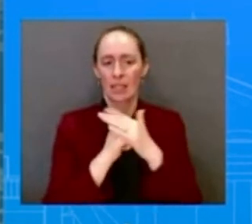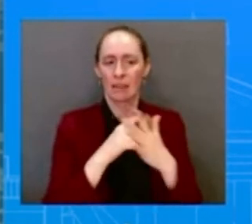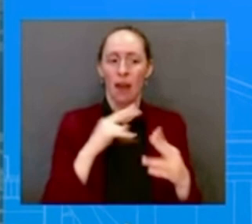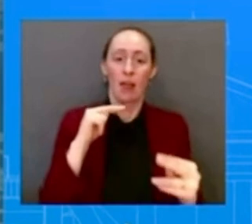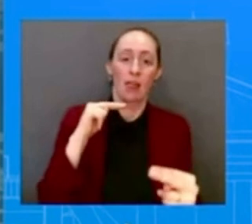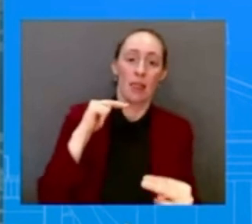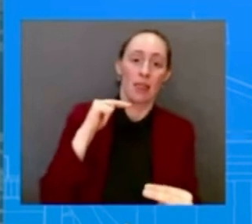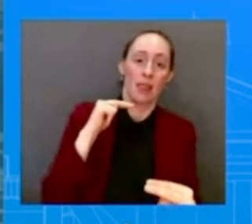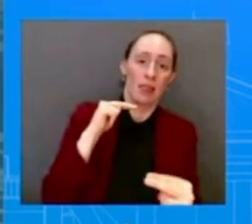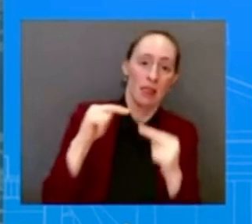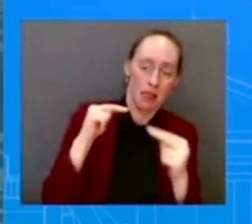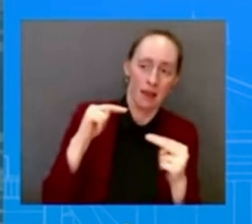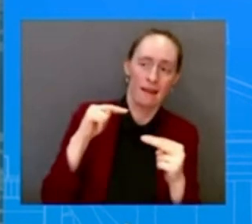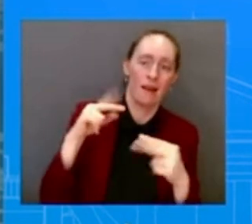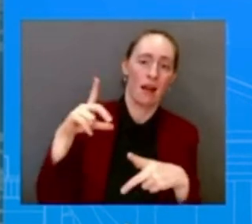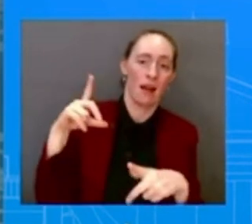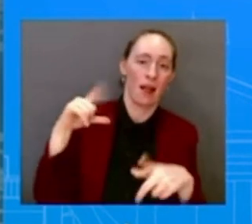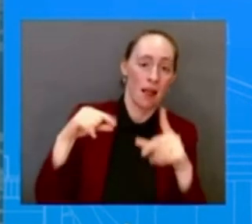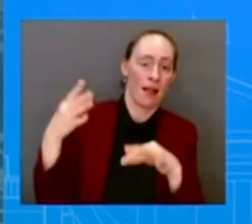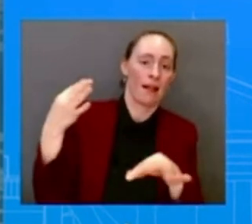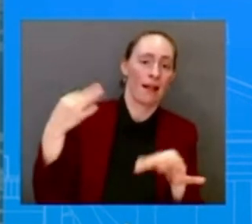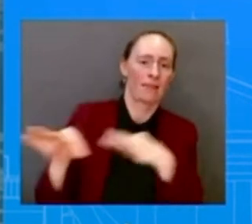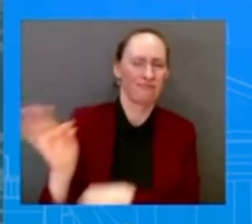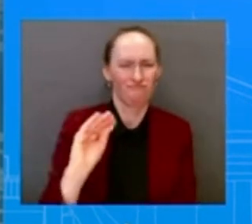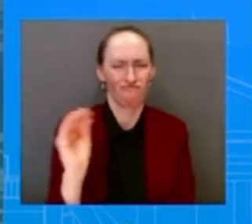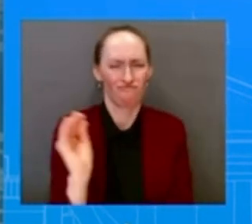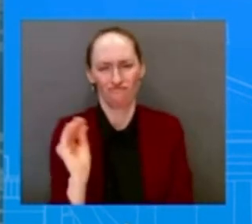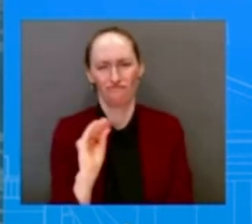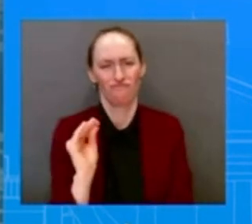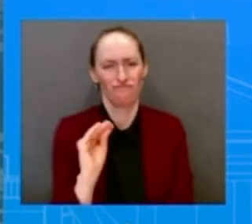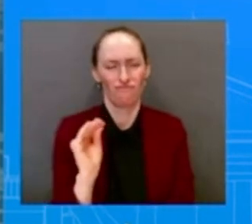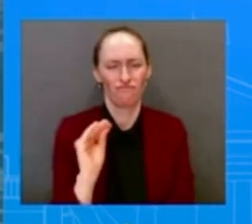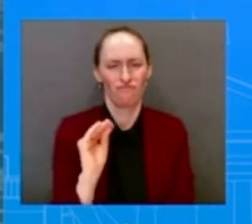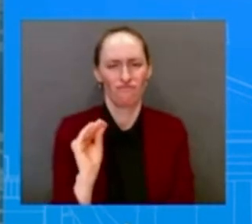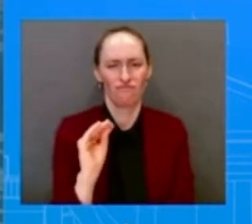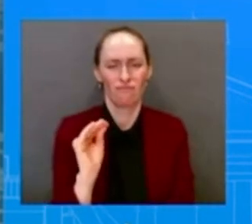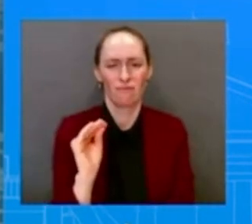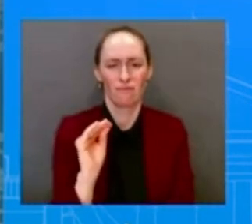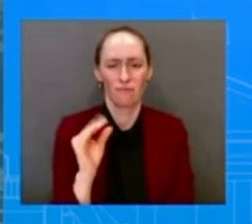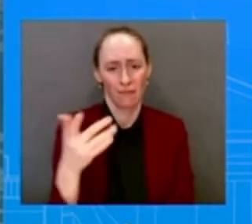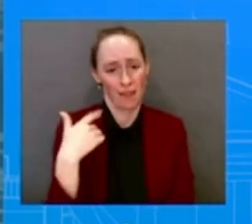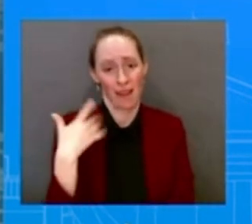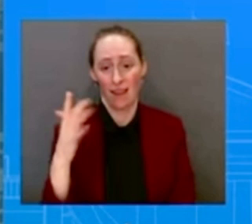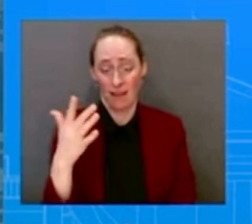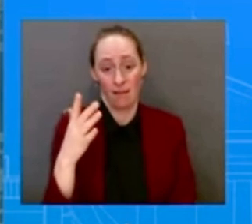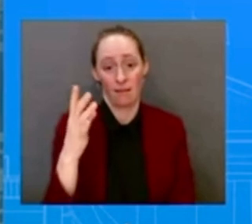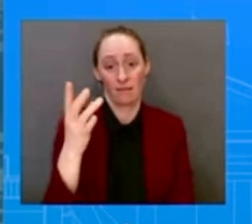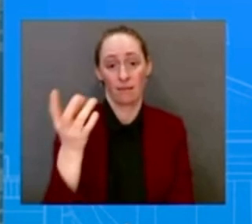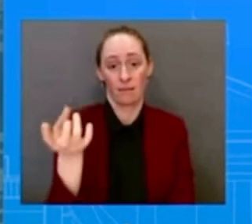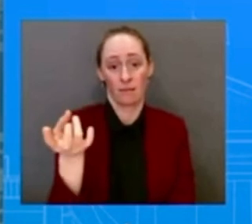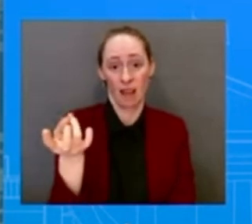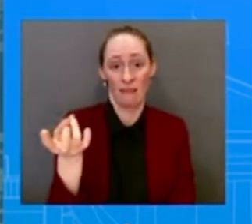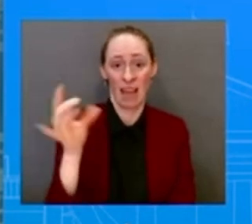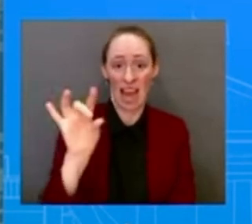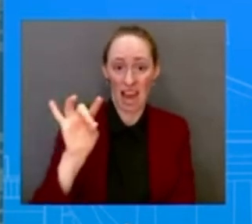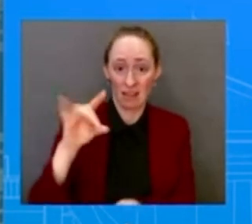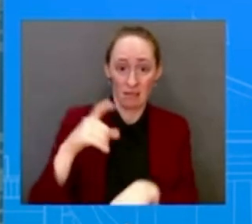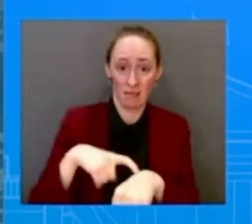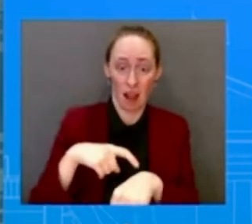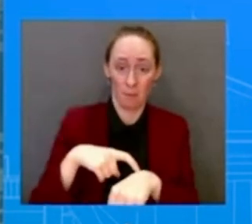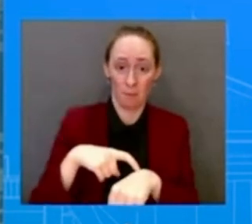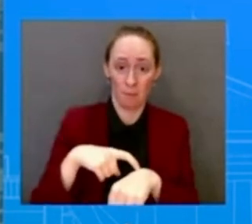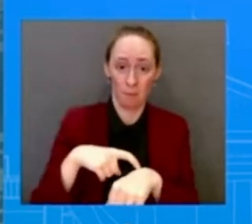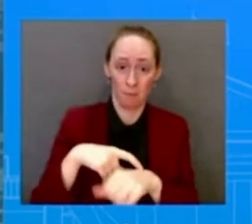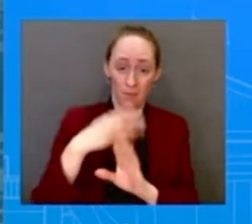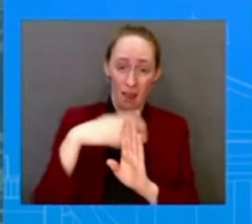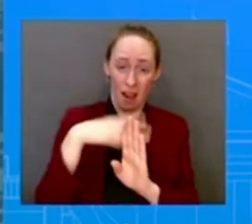say the number 78 many times in this briefing room. That's how many times that they have been able to get this done since 1960. That doesn't change.